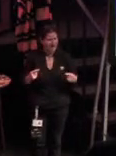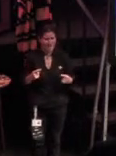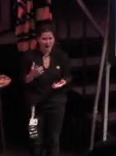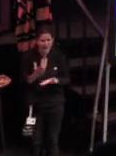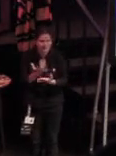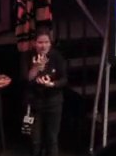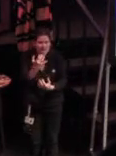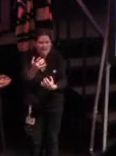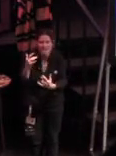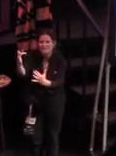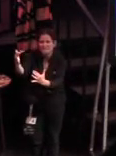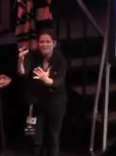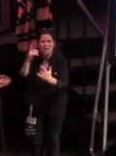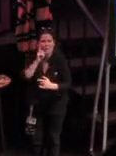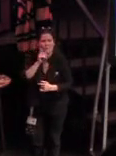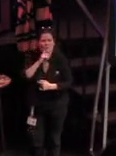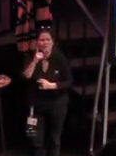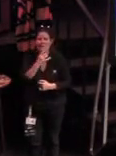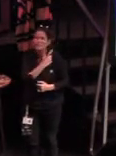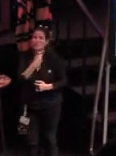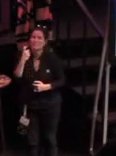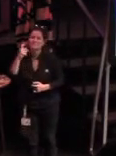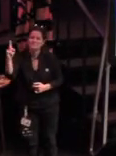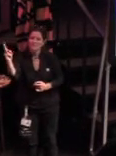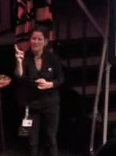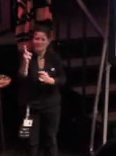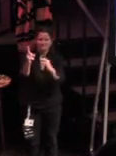I remember smelling her perfume as she walked past me. And I just